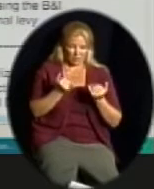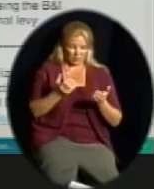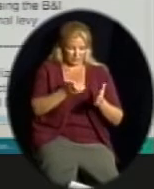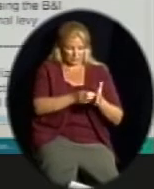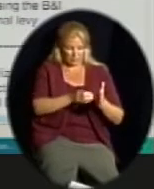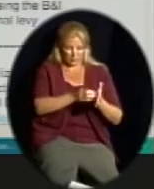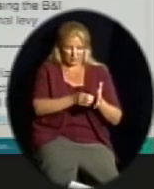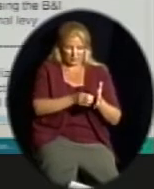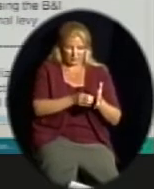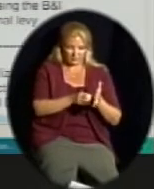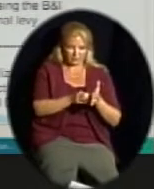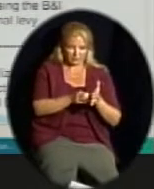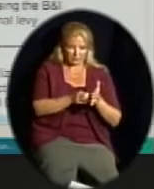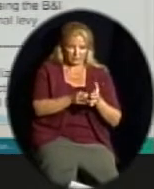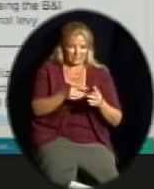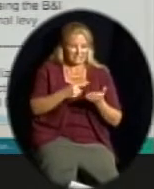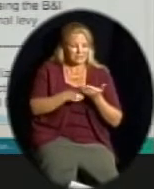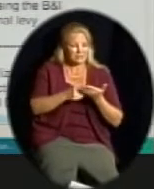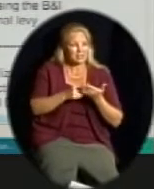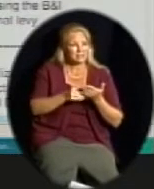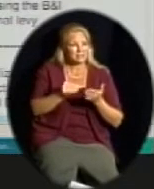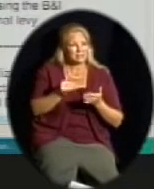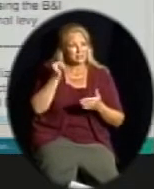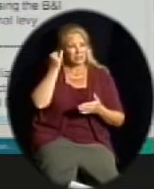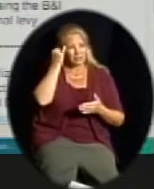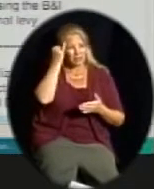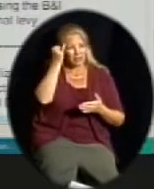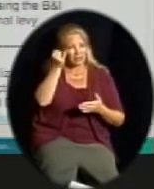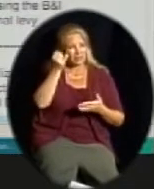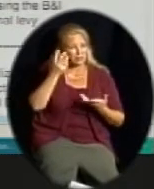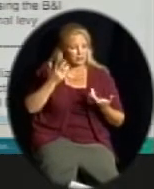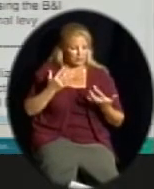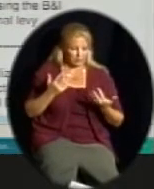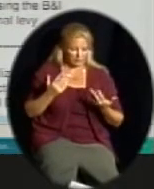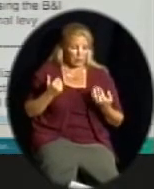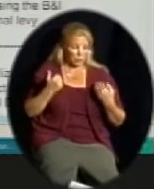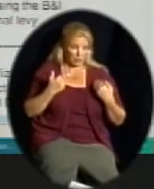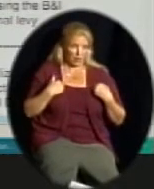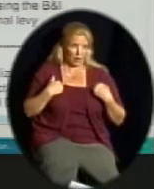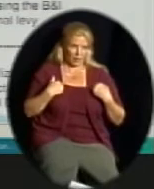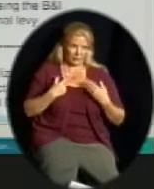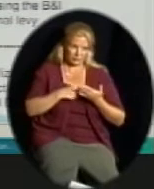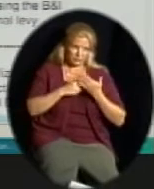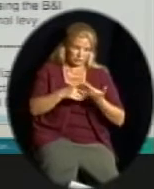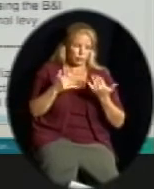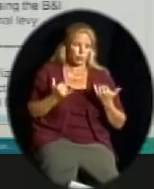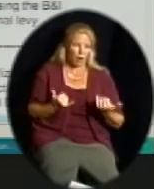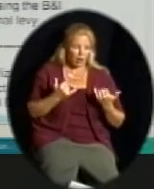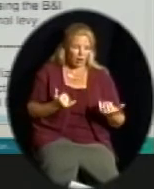about the whole idea that there's a tremendous discussion right now on the bond task force.